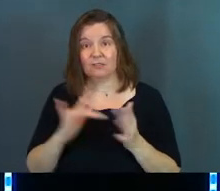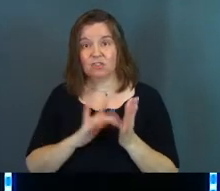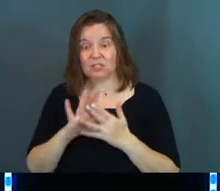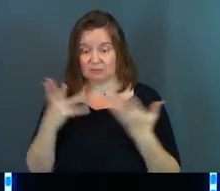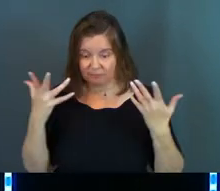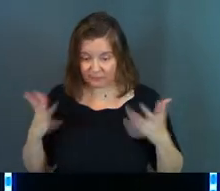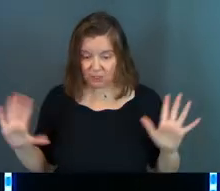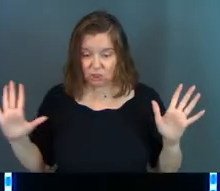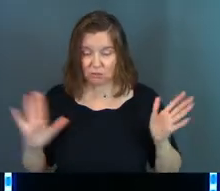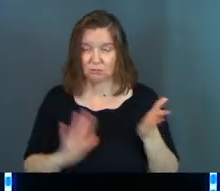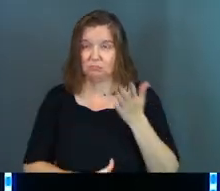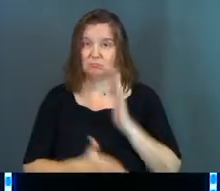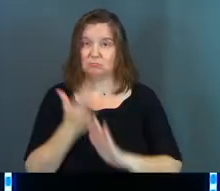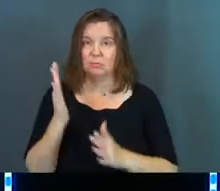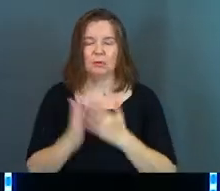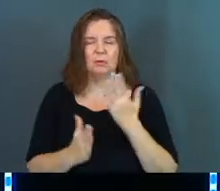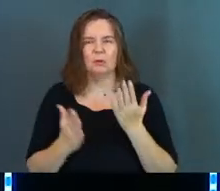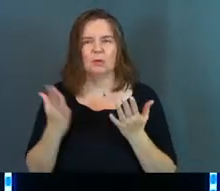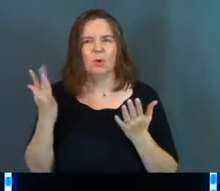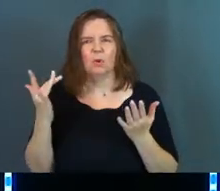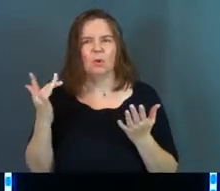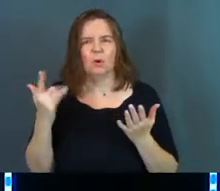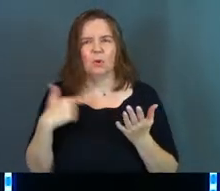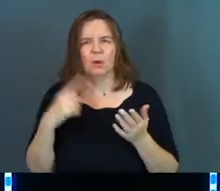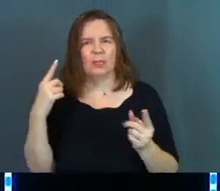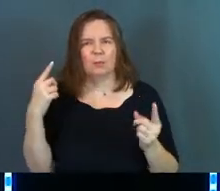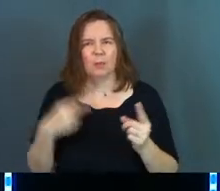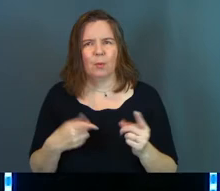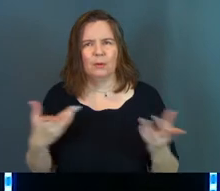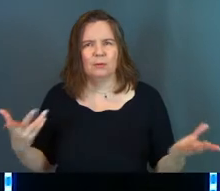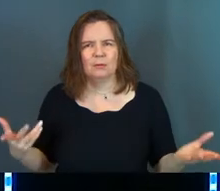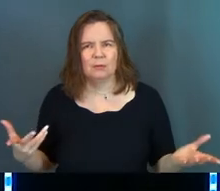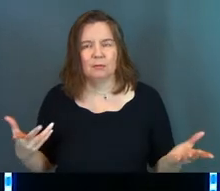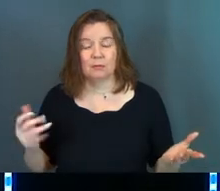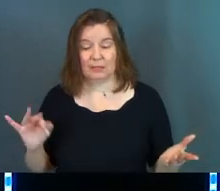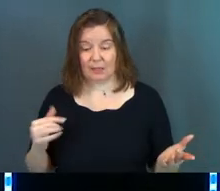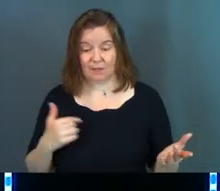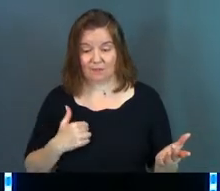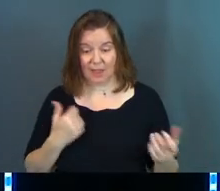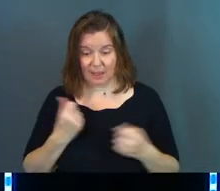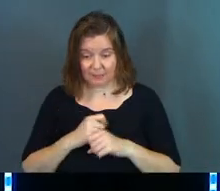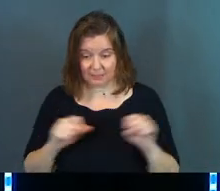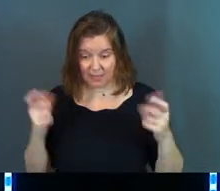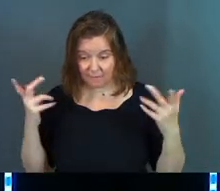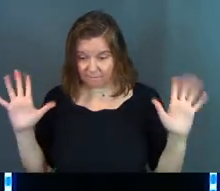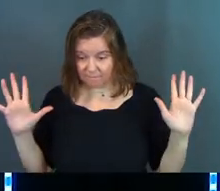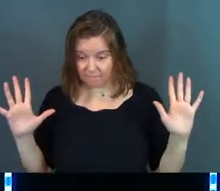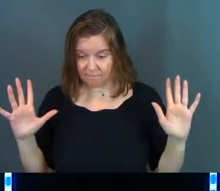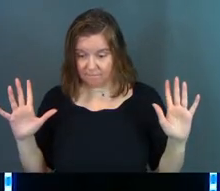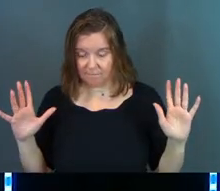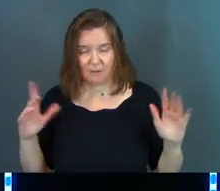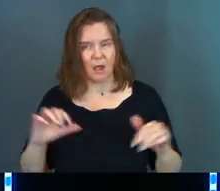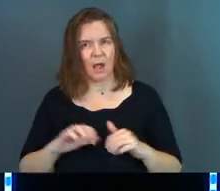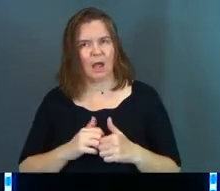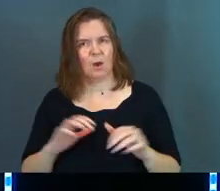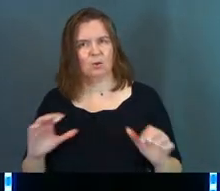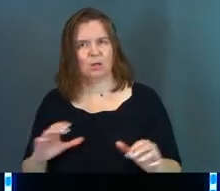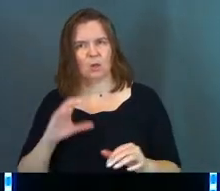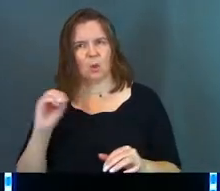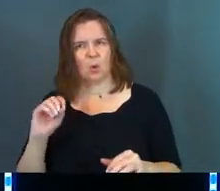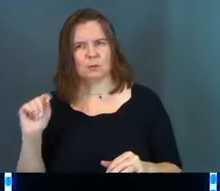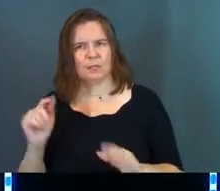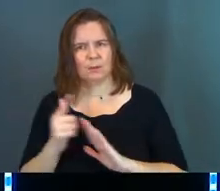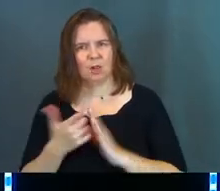has done it, He's completed it, then what's the point? Like, if I'm saved, then how does the